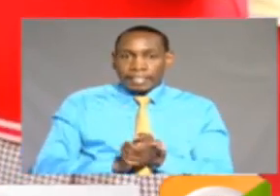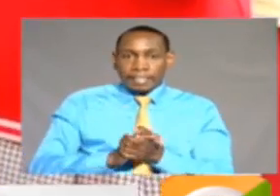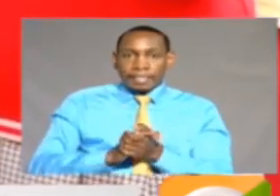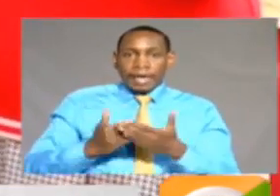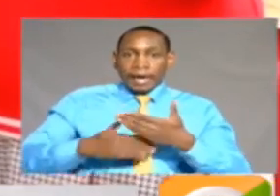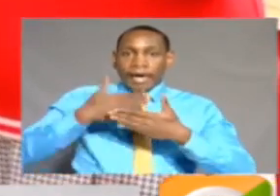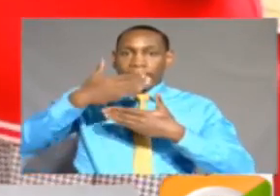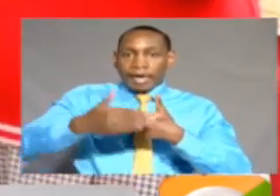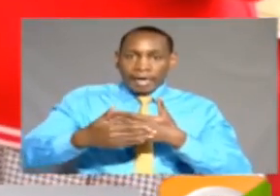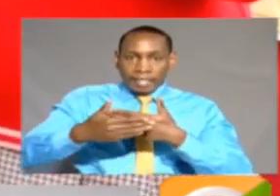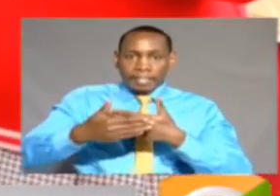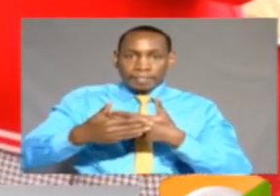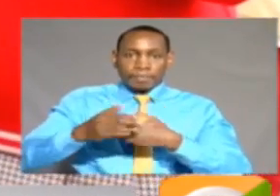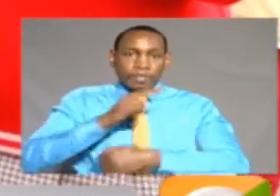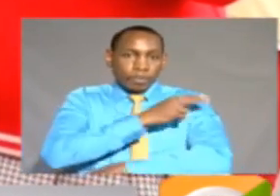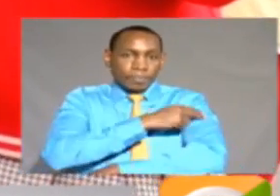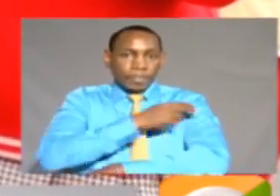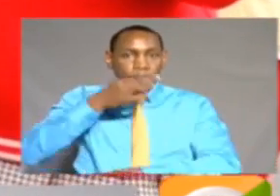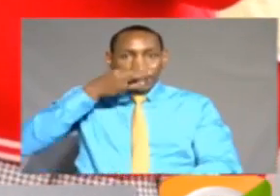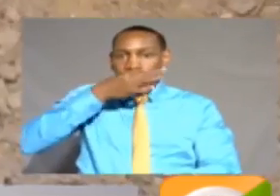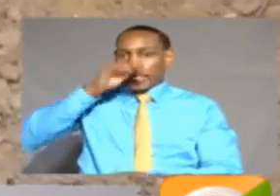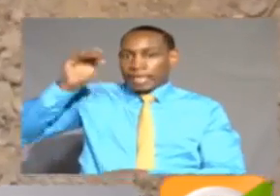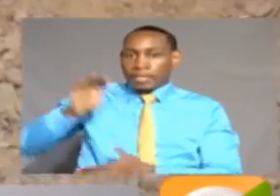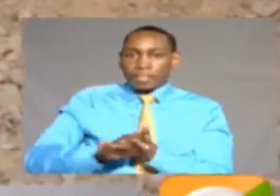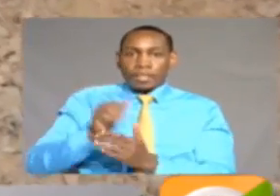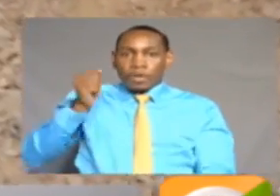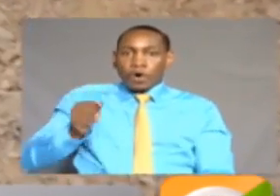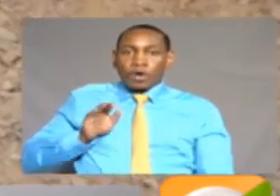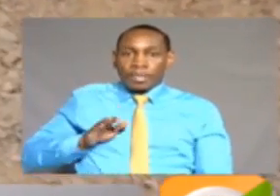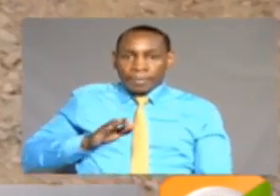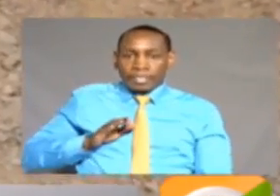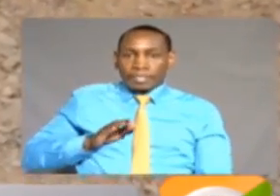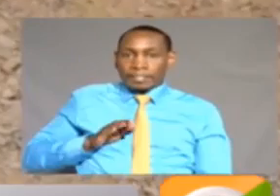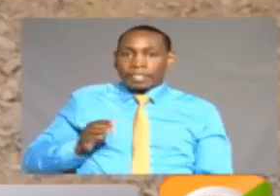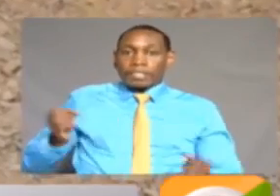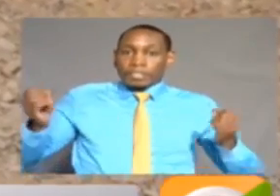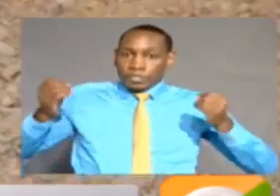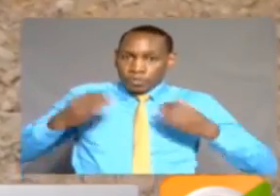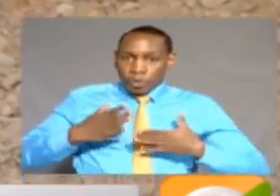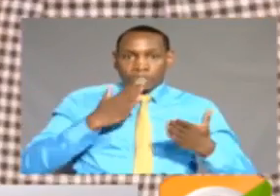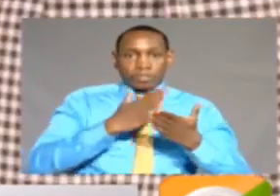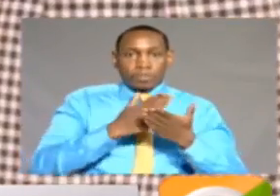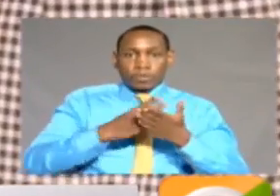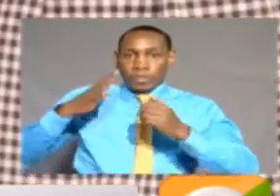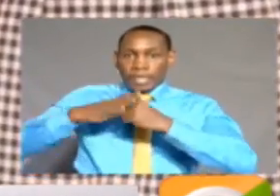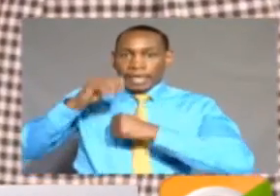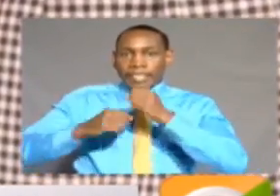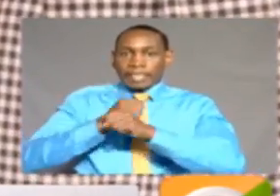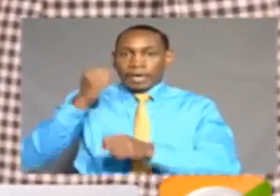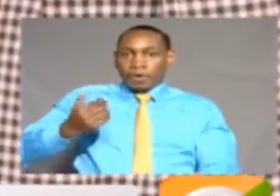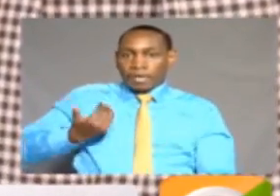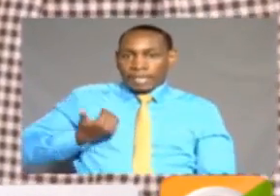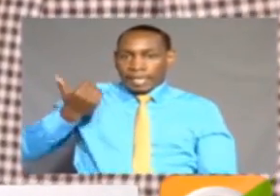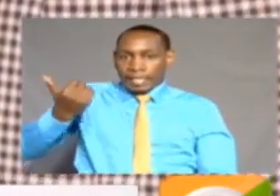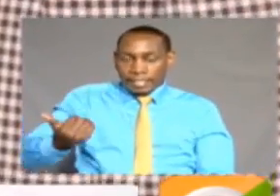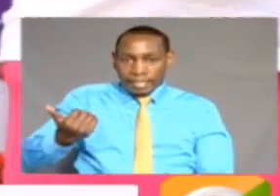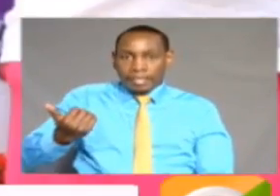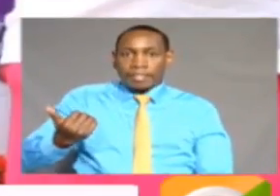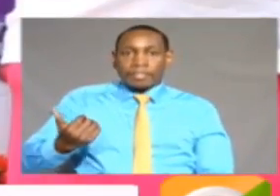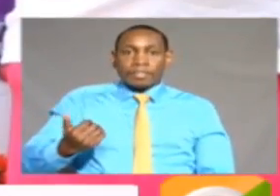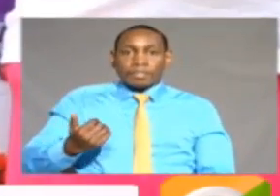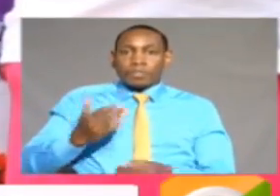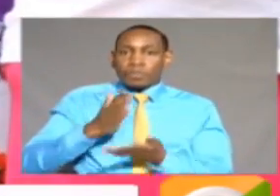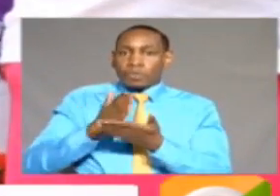Outside the Kiganjo Health Center in Nyeri County, a grandmother is almost speechless. Her 9-year-old granddaughter has just gone through